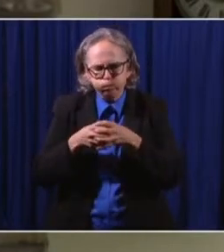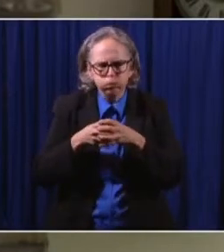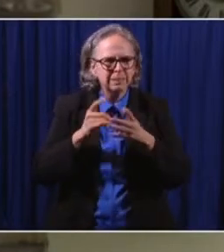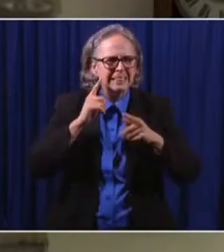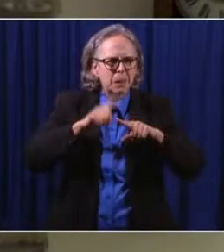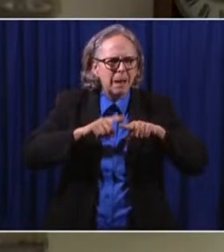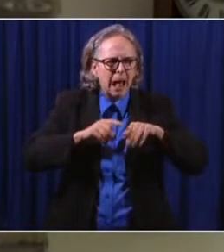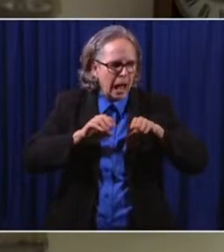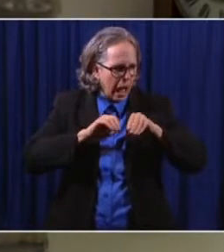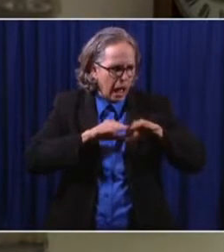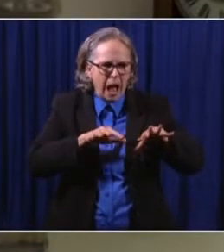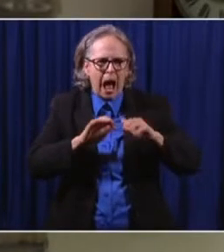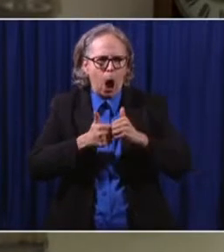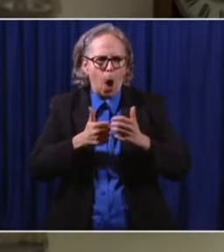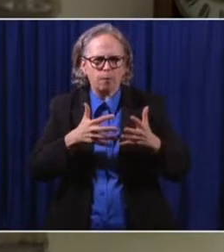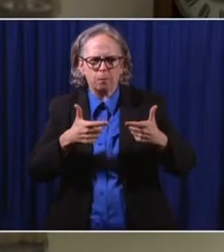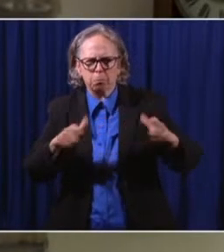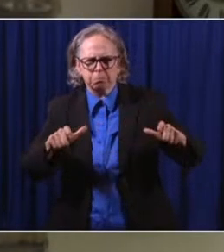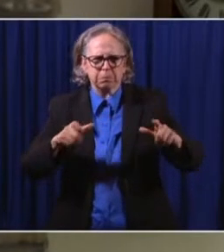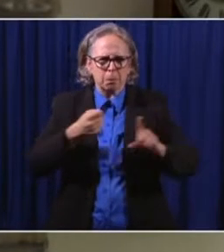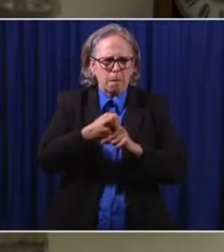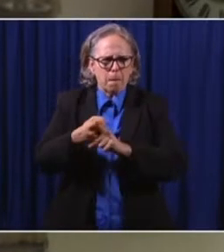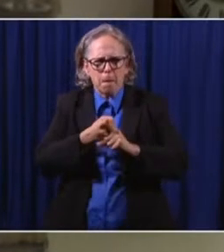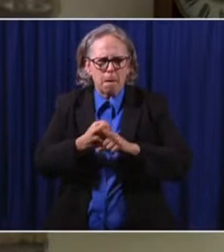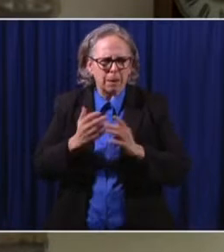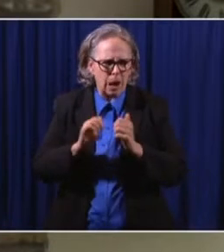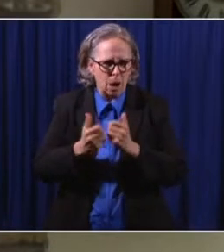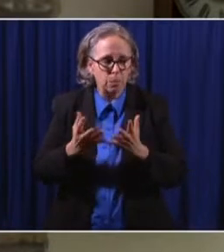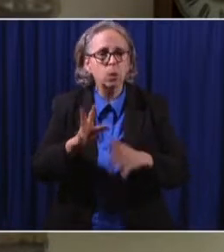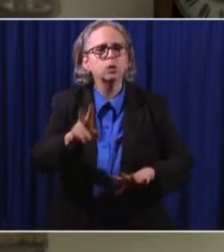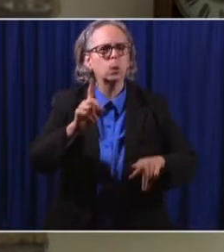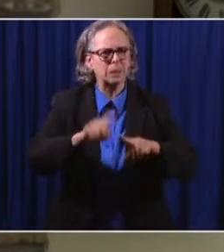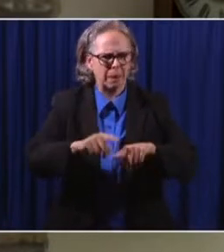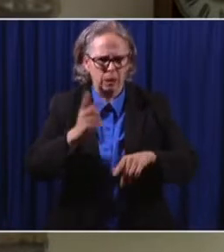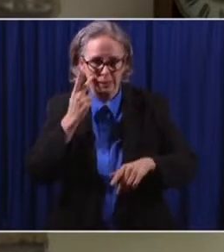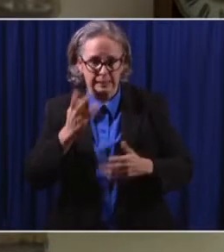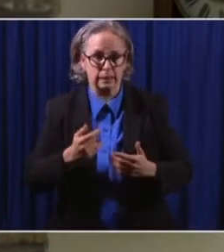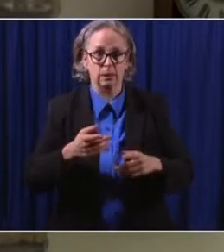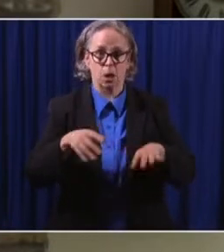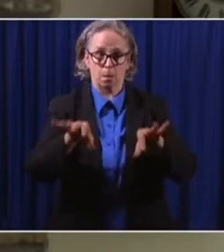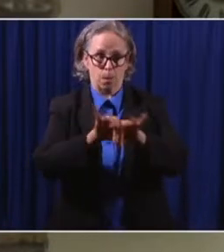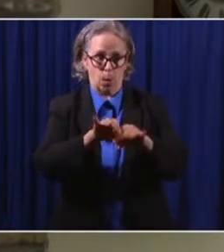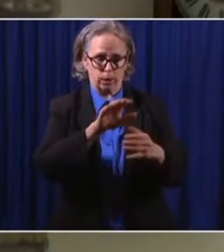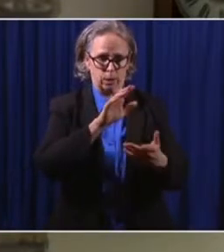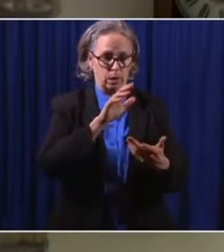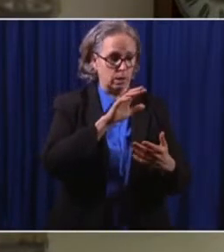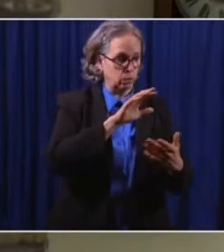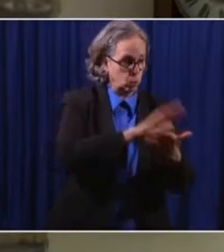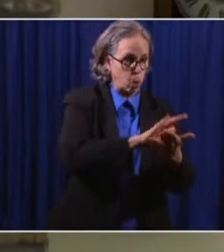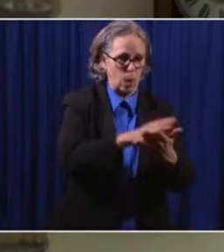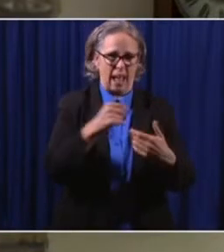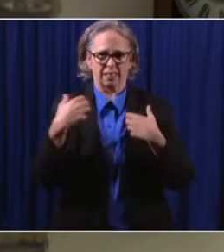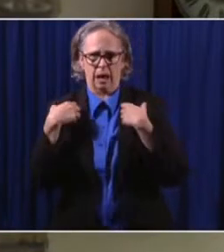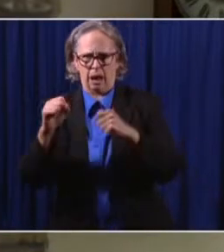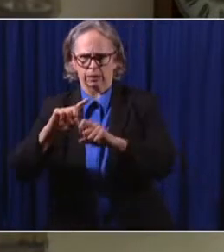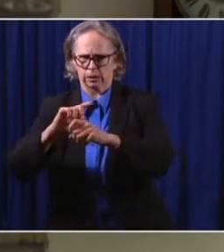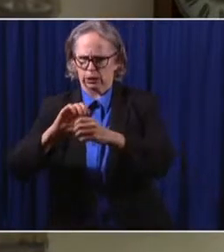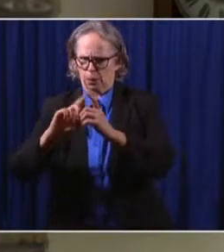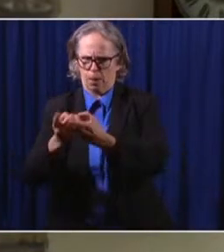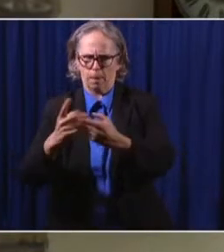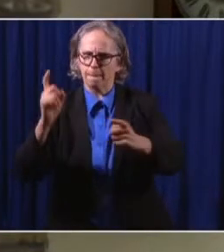encouraged and what we've seen is a very close working relationship between the local health department and the local school. I kind of jokingly told